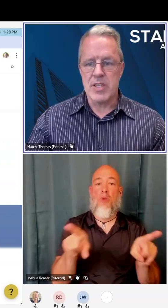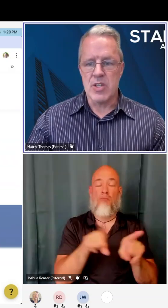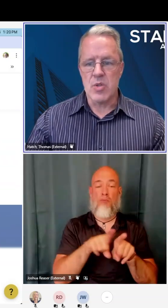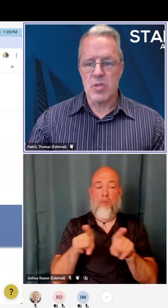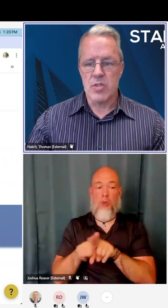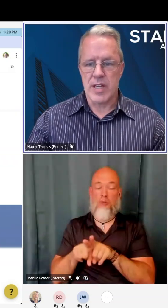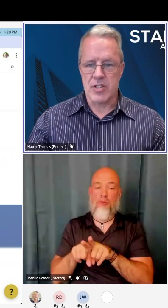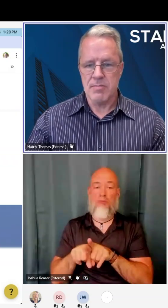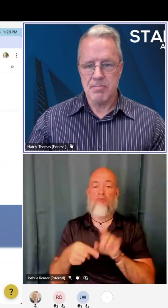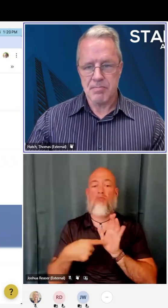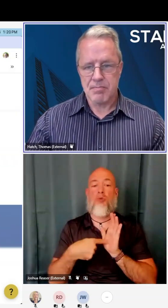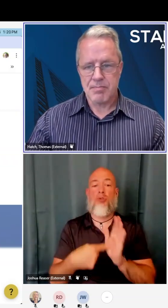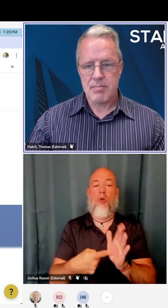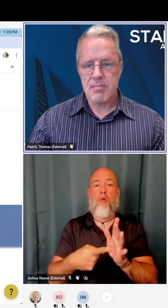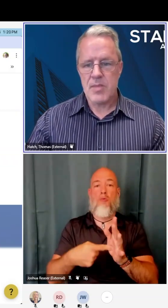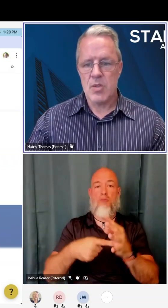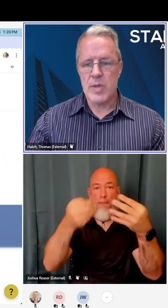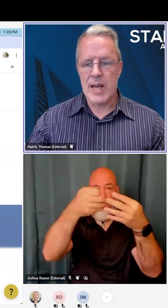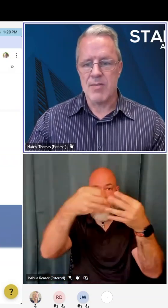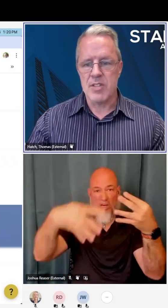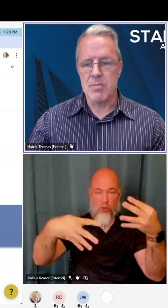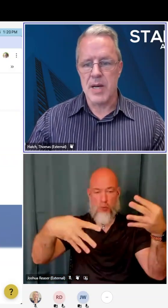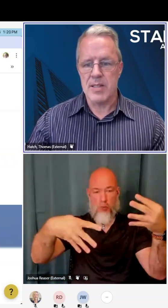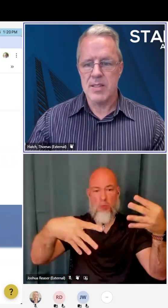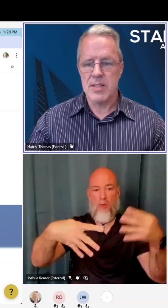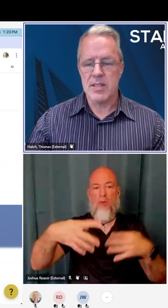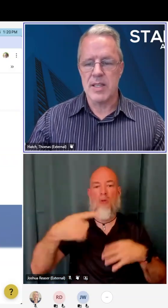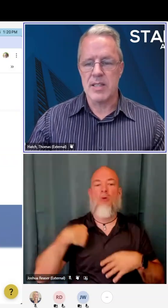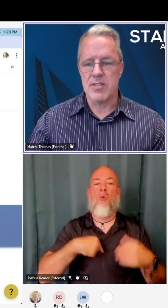this menu section, we have